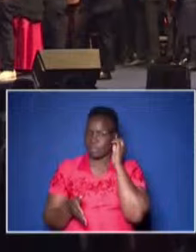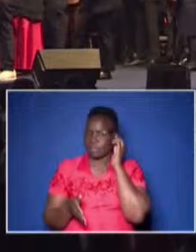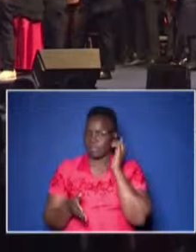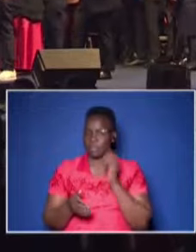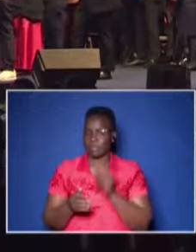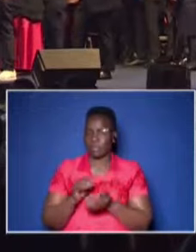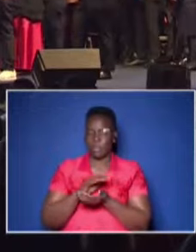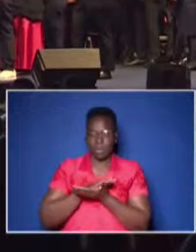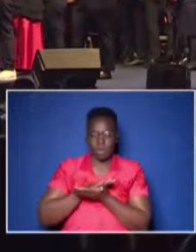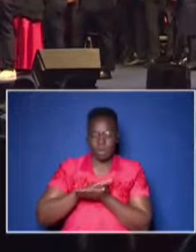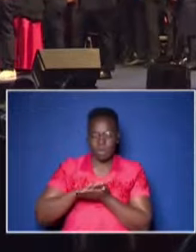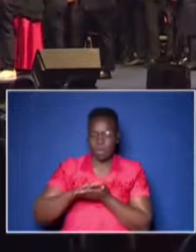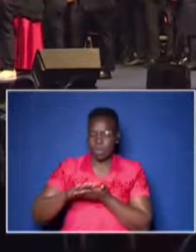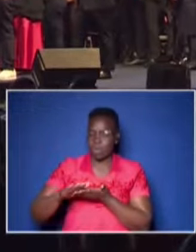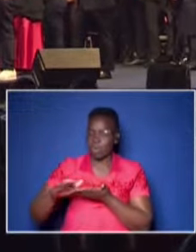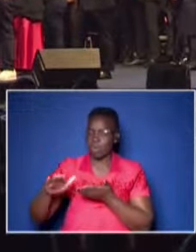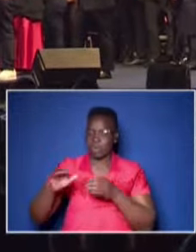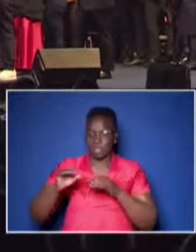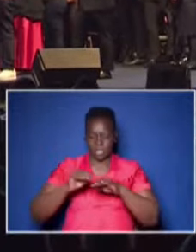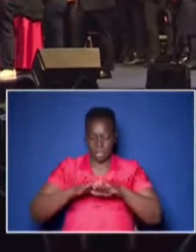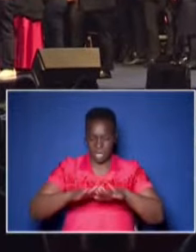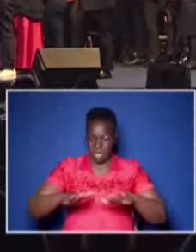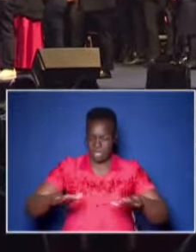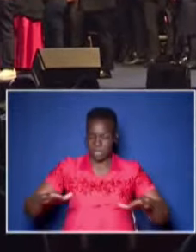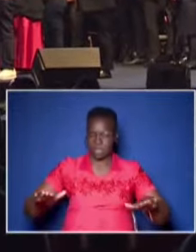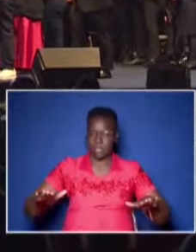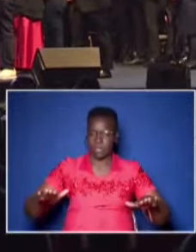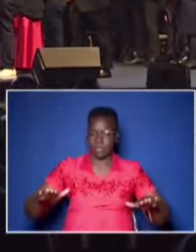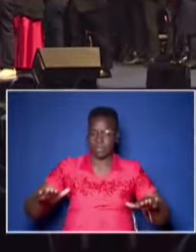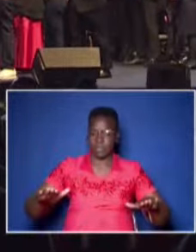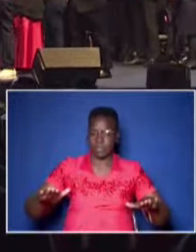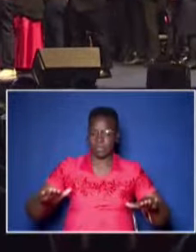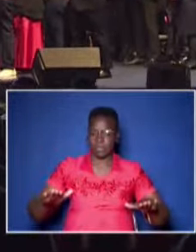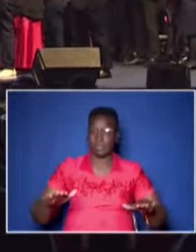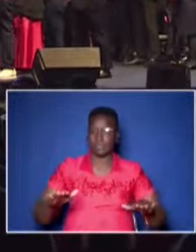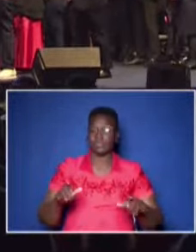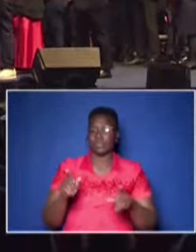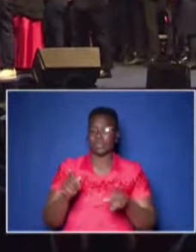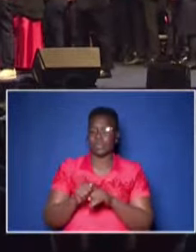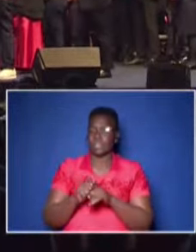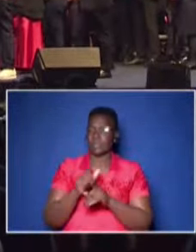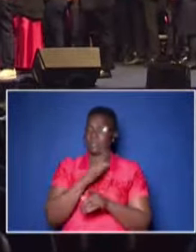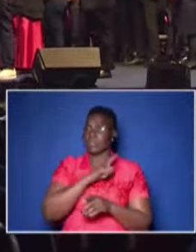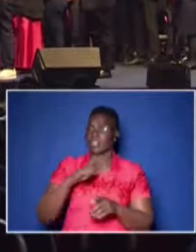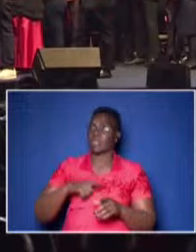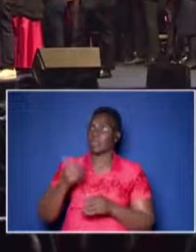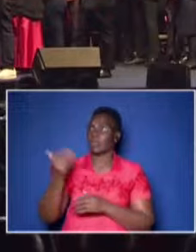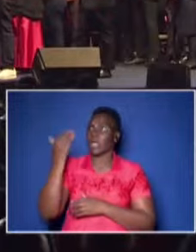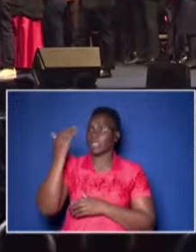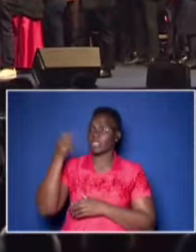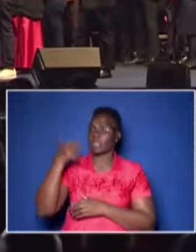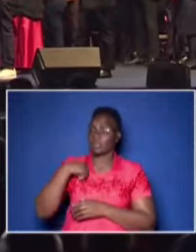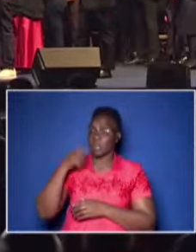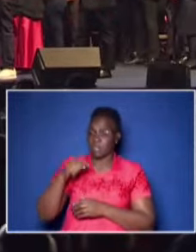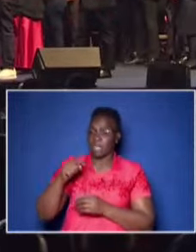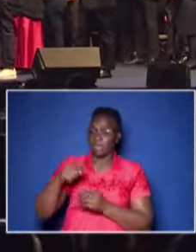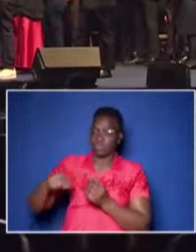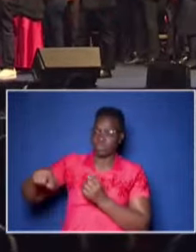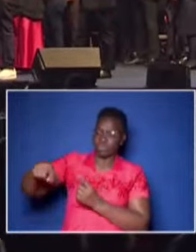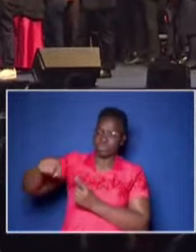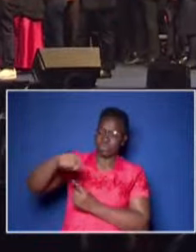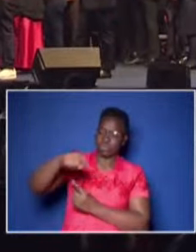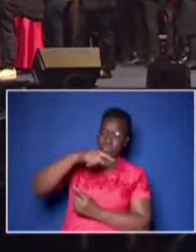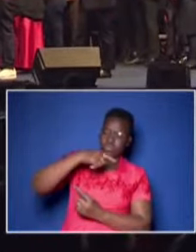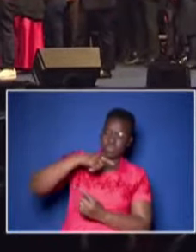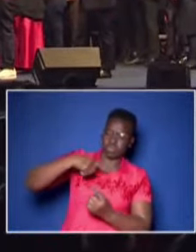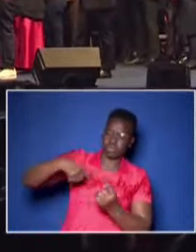Holy Ground the Lord's asked me to go around her seven times to protect her life we